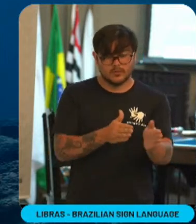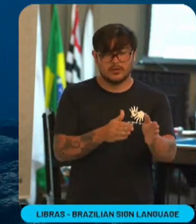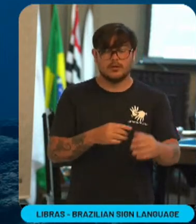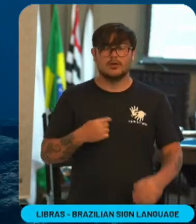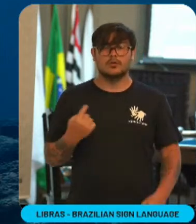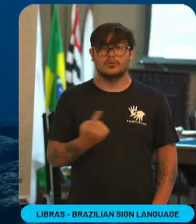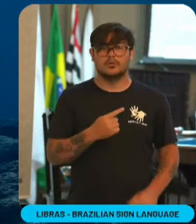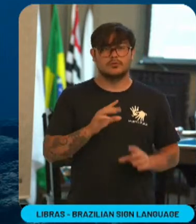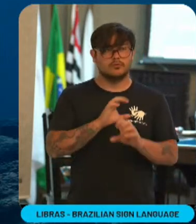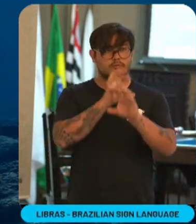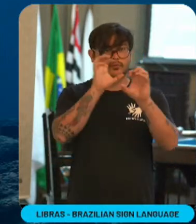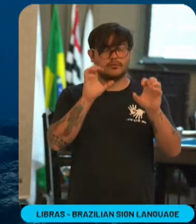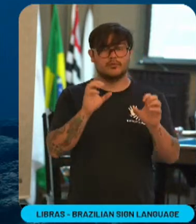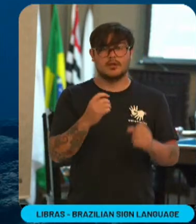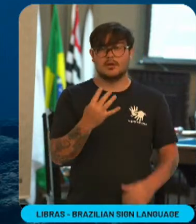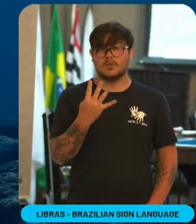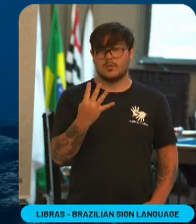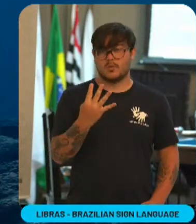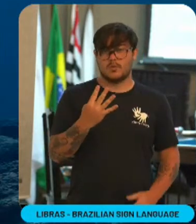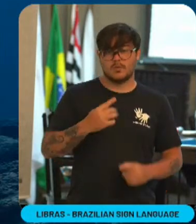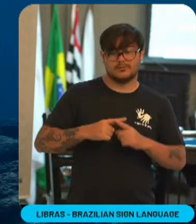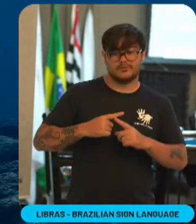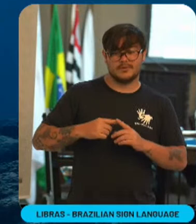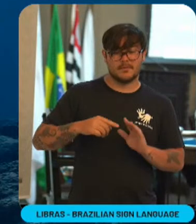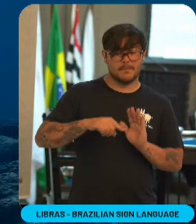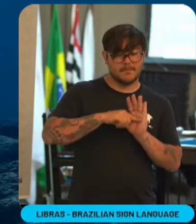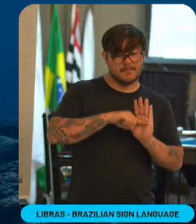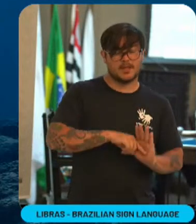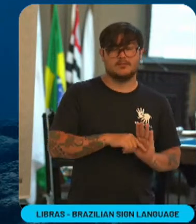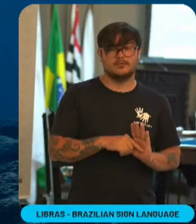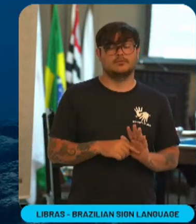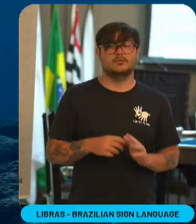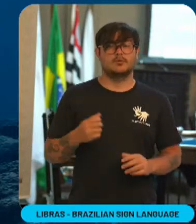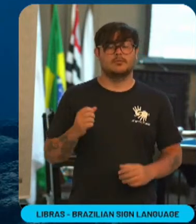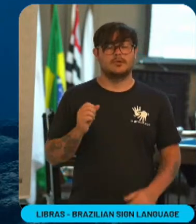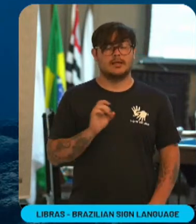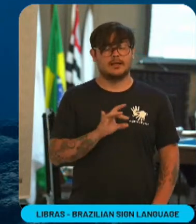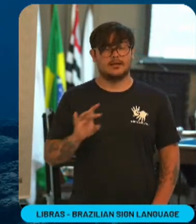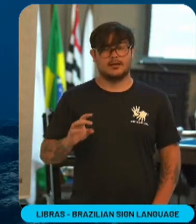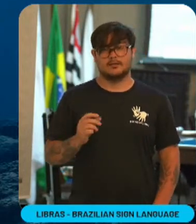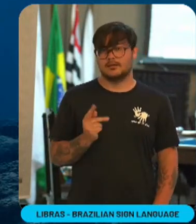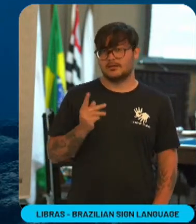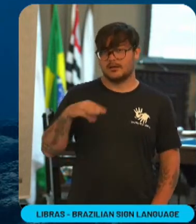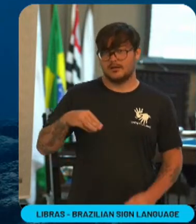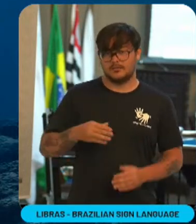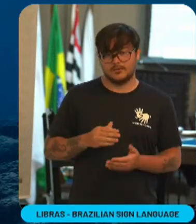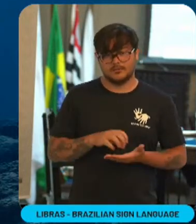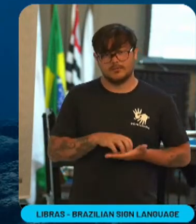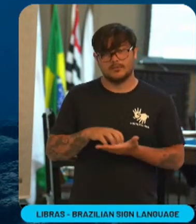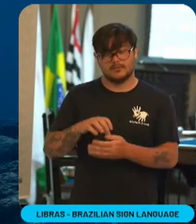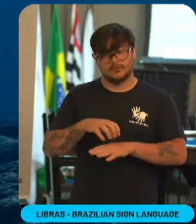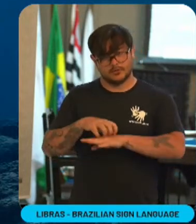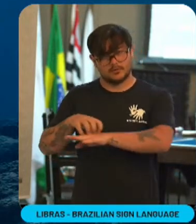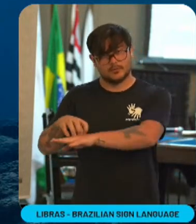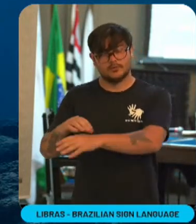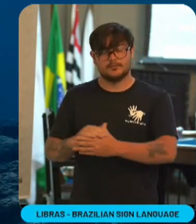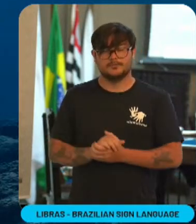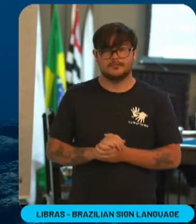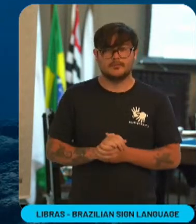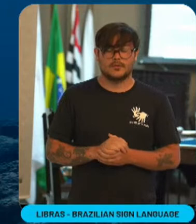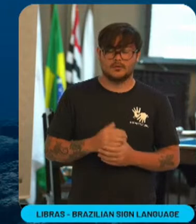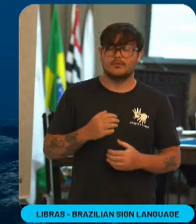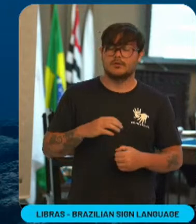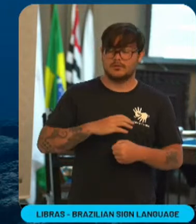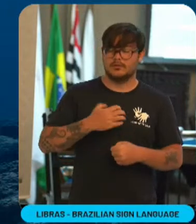and highways, our carbon equivalent emission is 4 times less. So this is